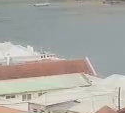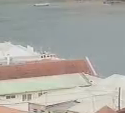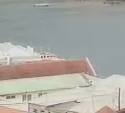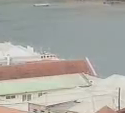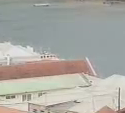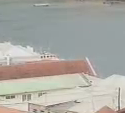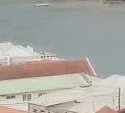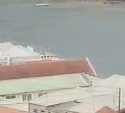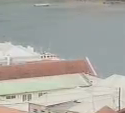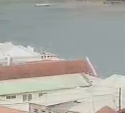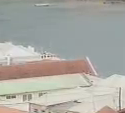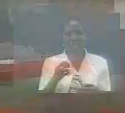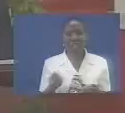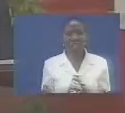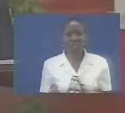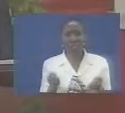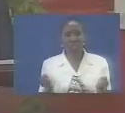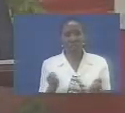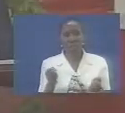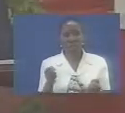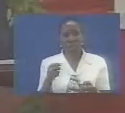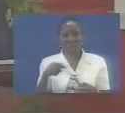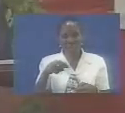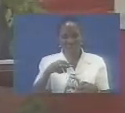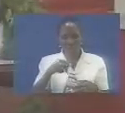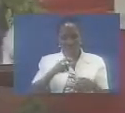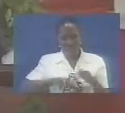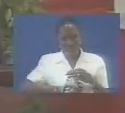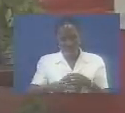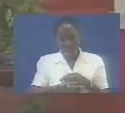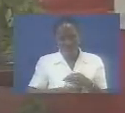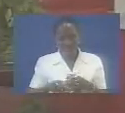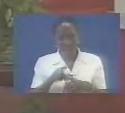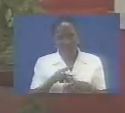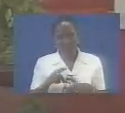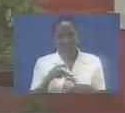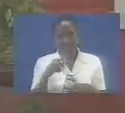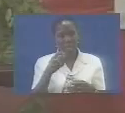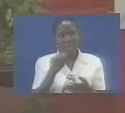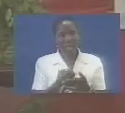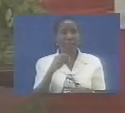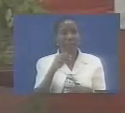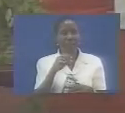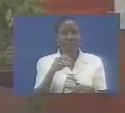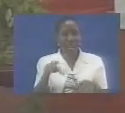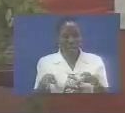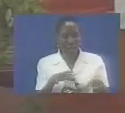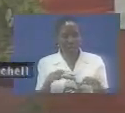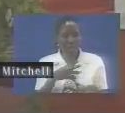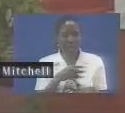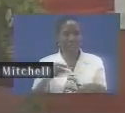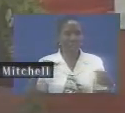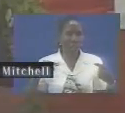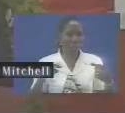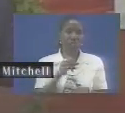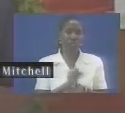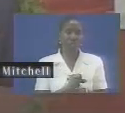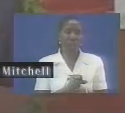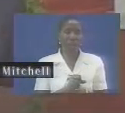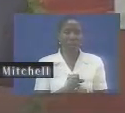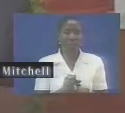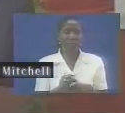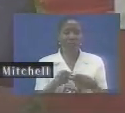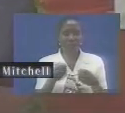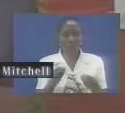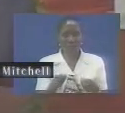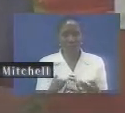same item if purchased locally. Dr. Mitchell says this will be addressed. Our government has heard the loudness